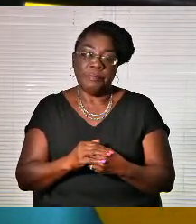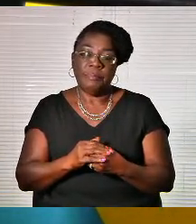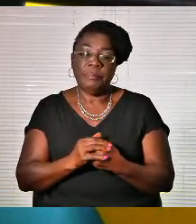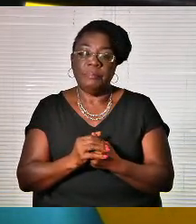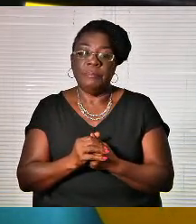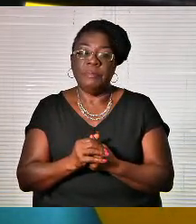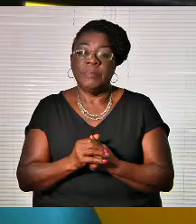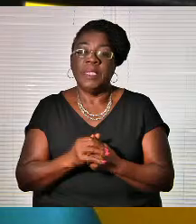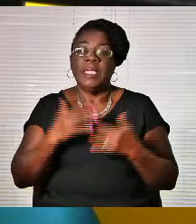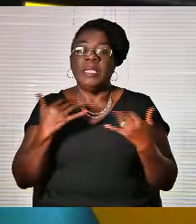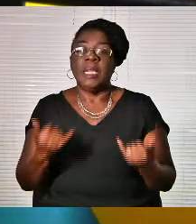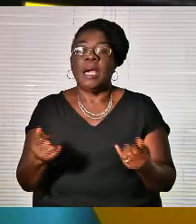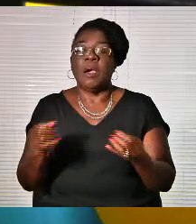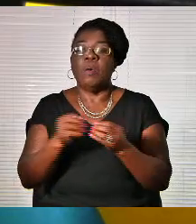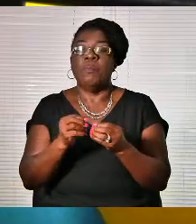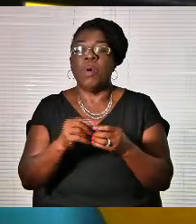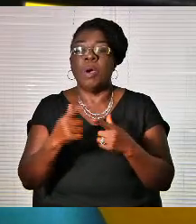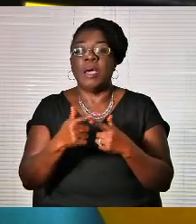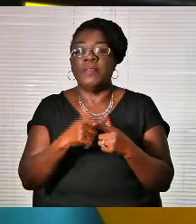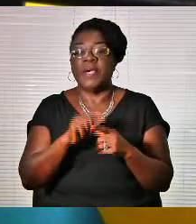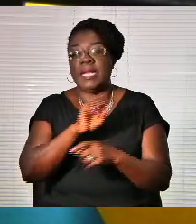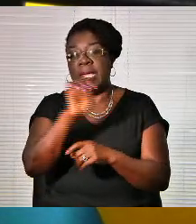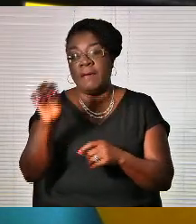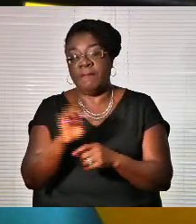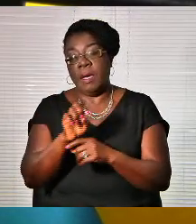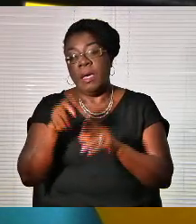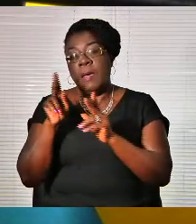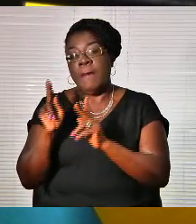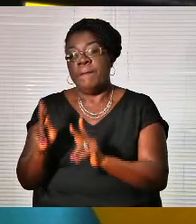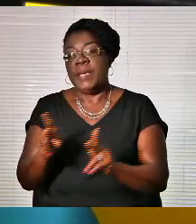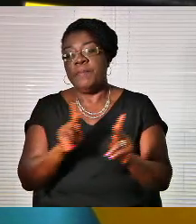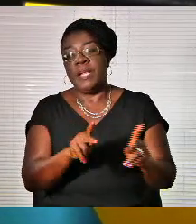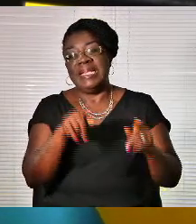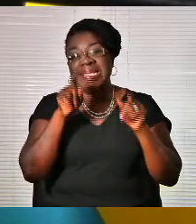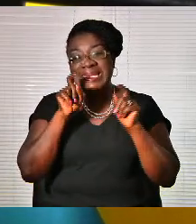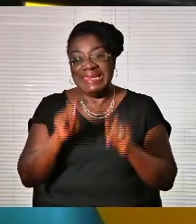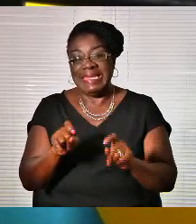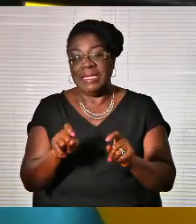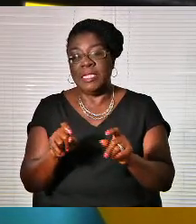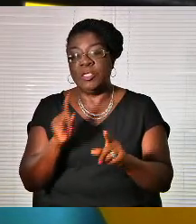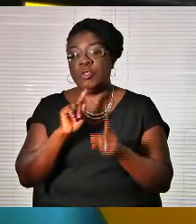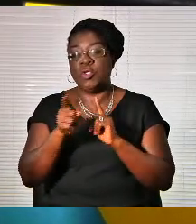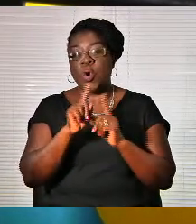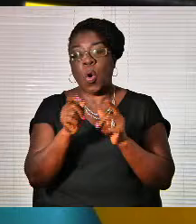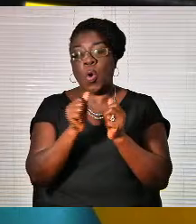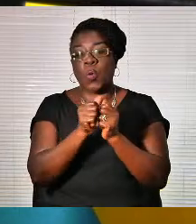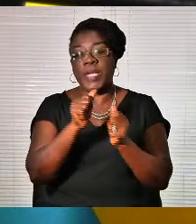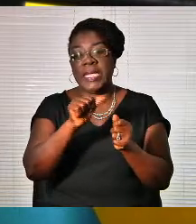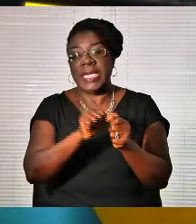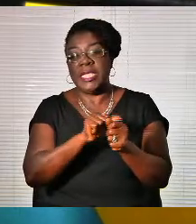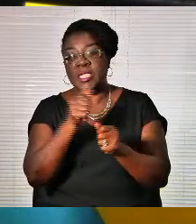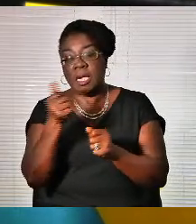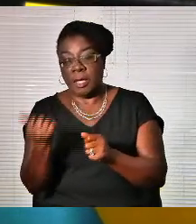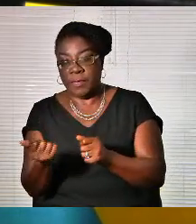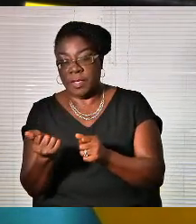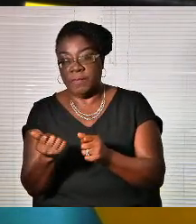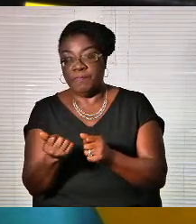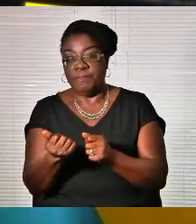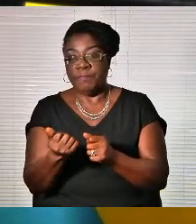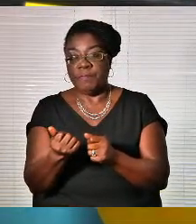Now more than ever is when people need to talk to one another, check in, and assess